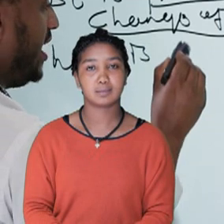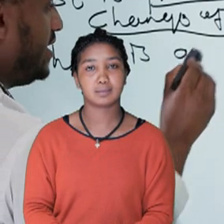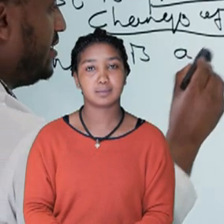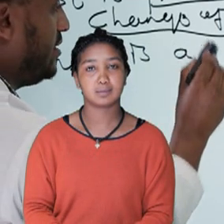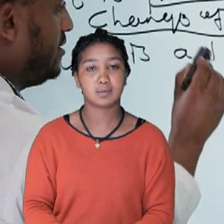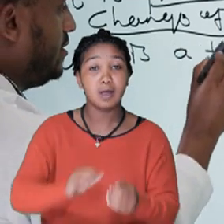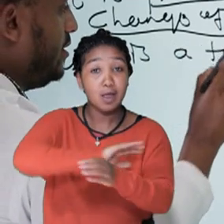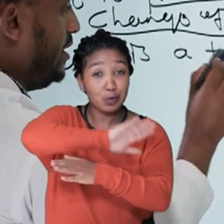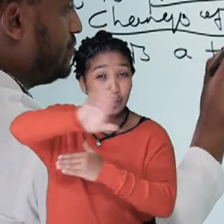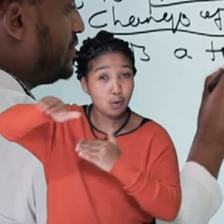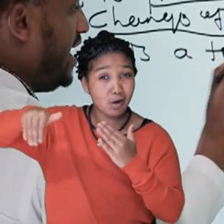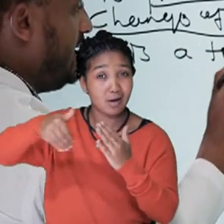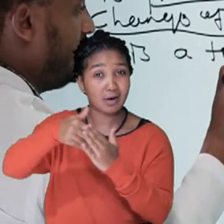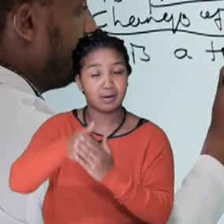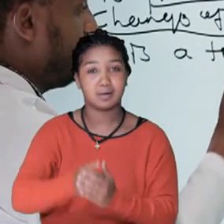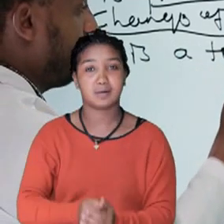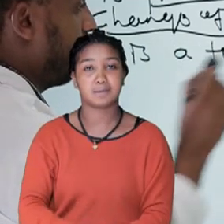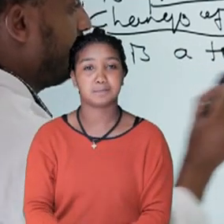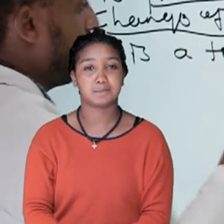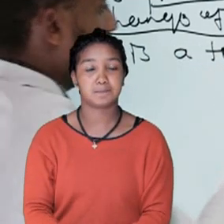a total